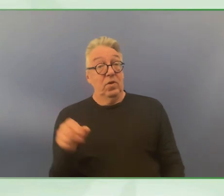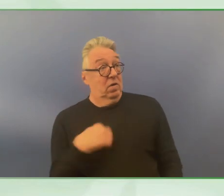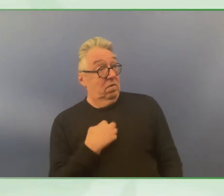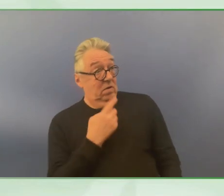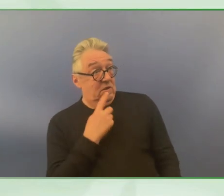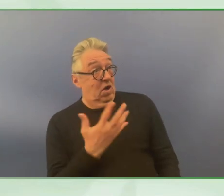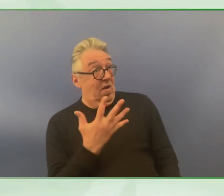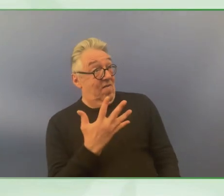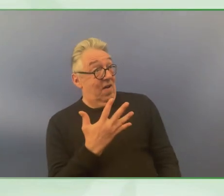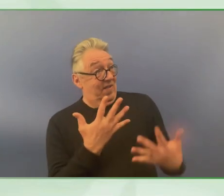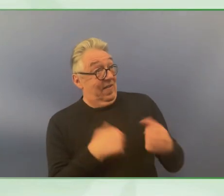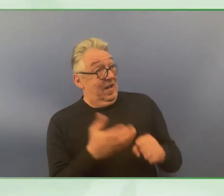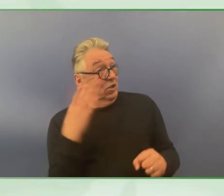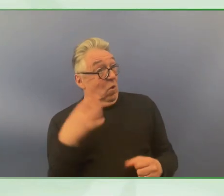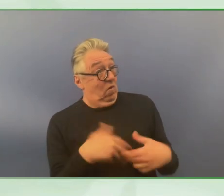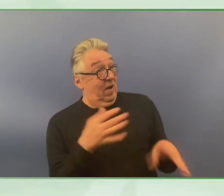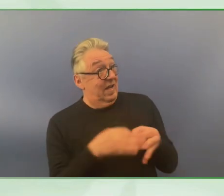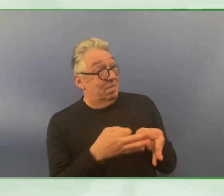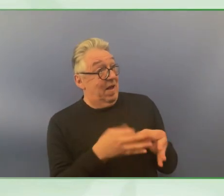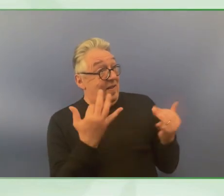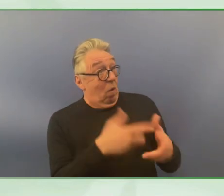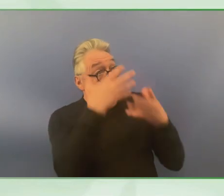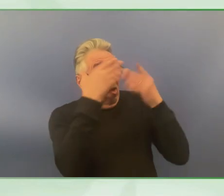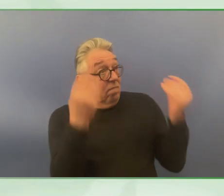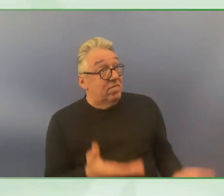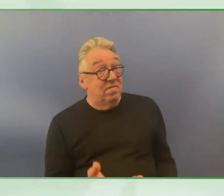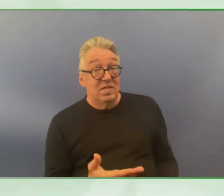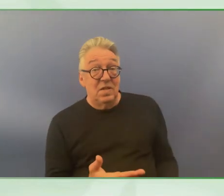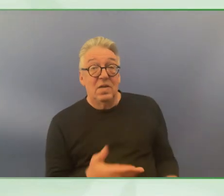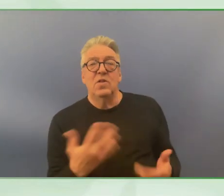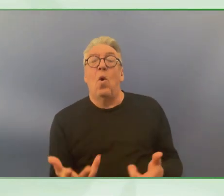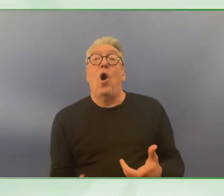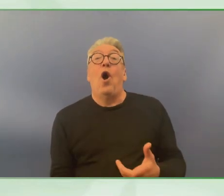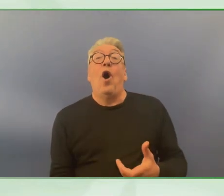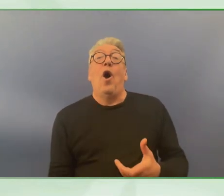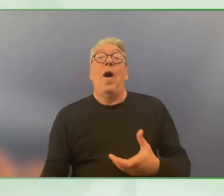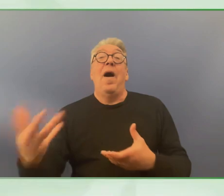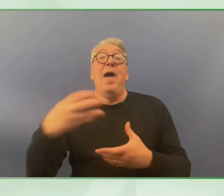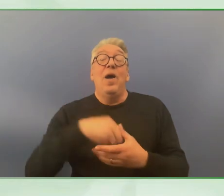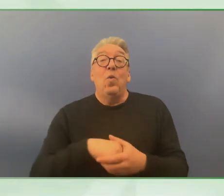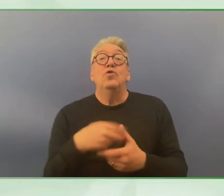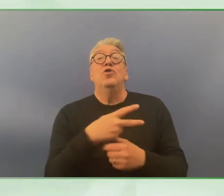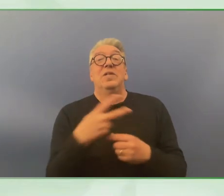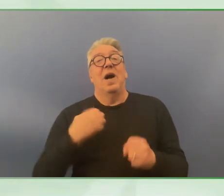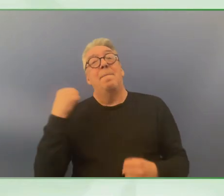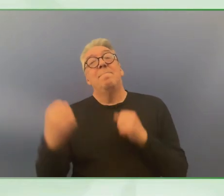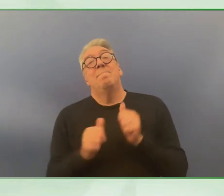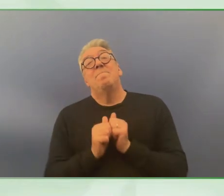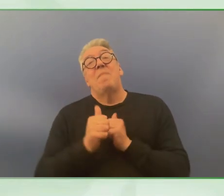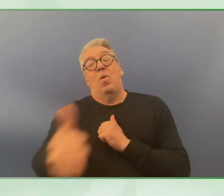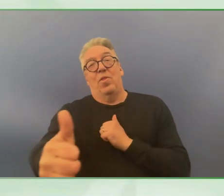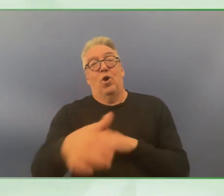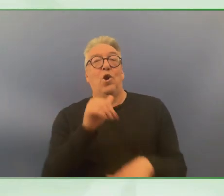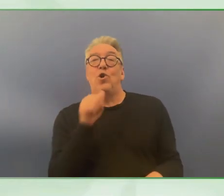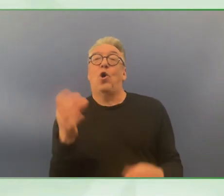So this kind of quote that inclusion is a marathon and not a sprint also applies here. So it's a constant work. A second example